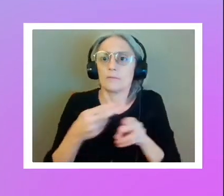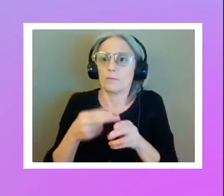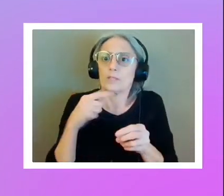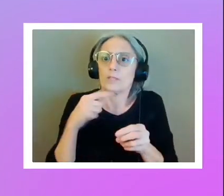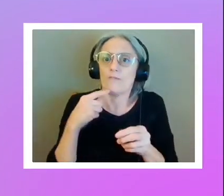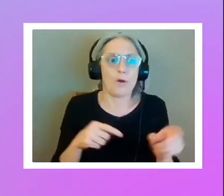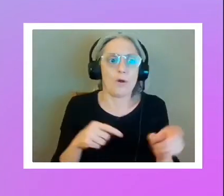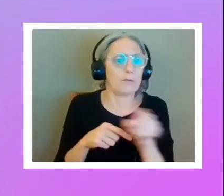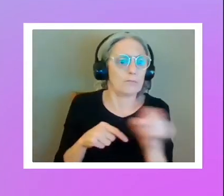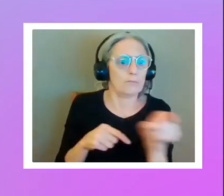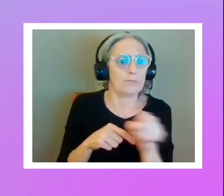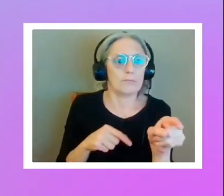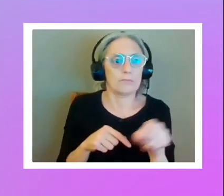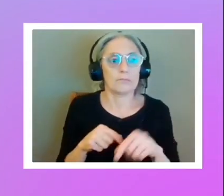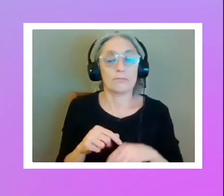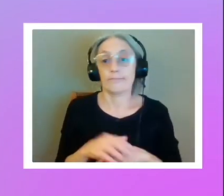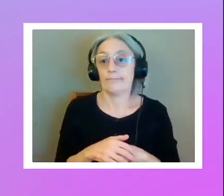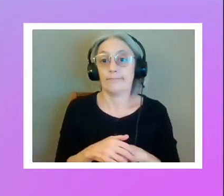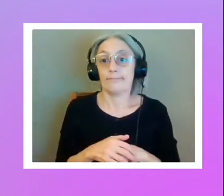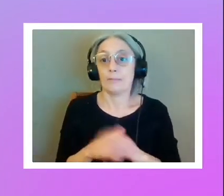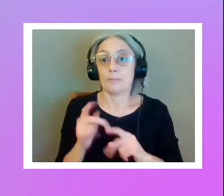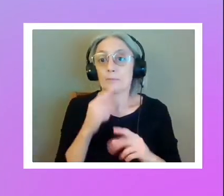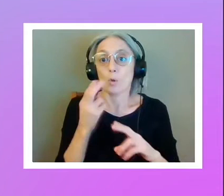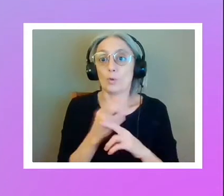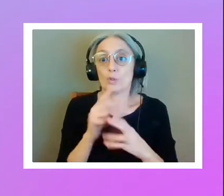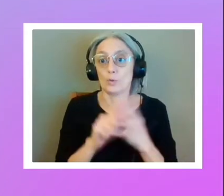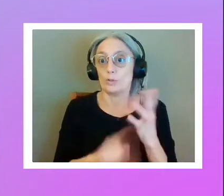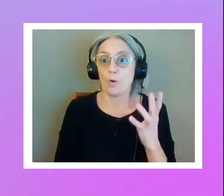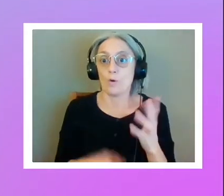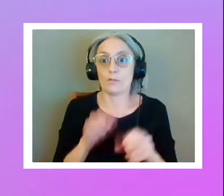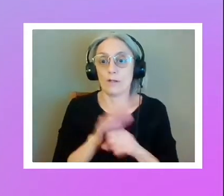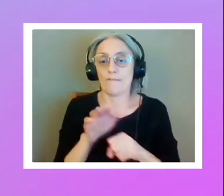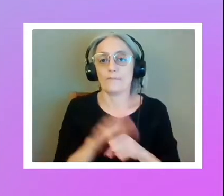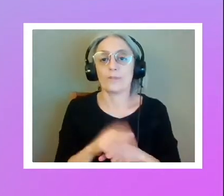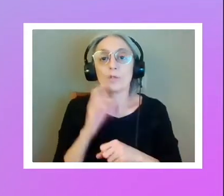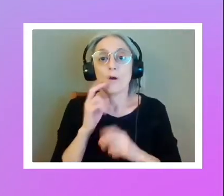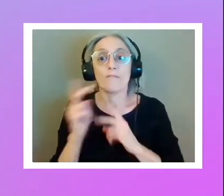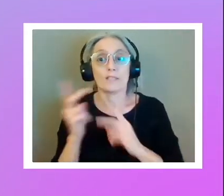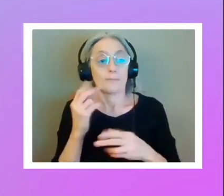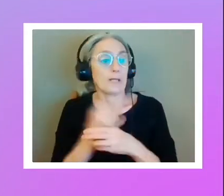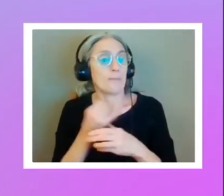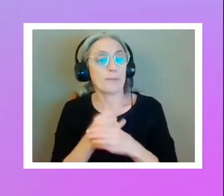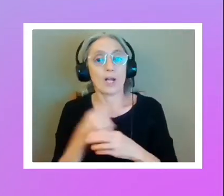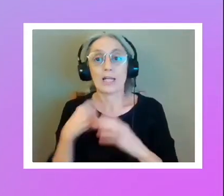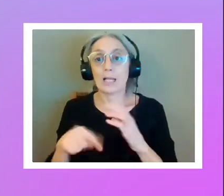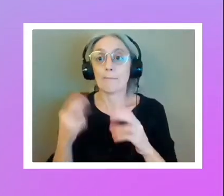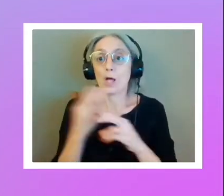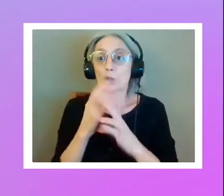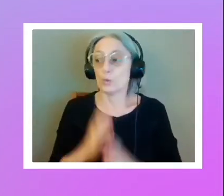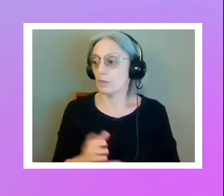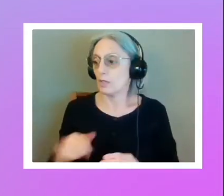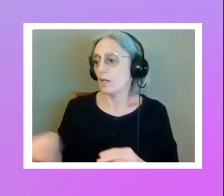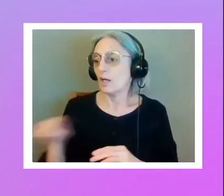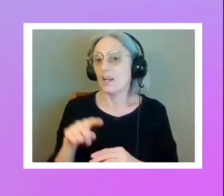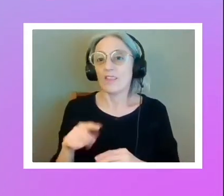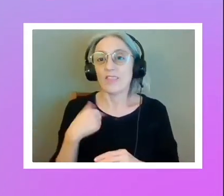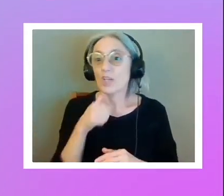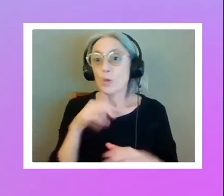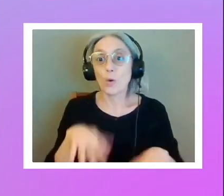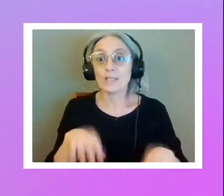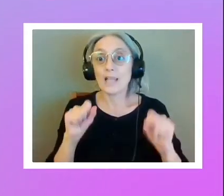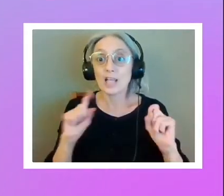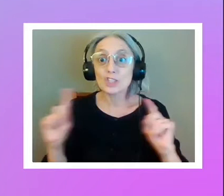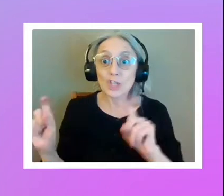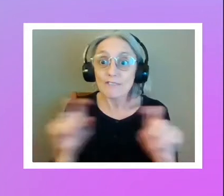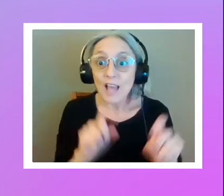and they're not being fully utilized. Did you know that many visually impaired email users don't take surveys? You